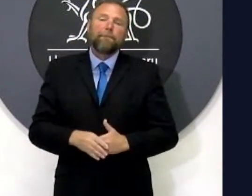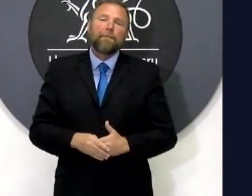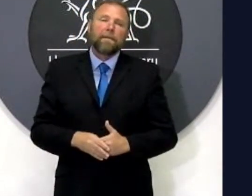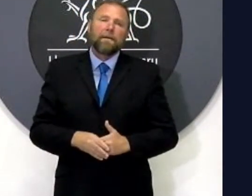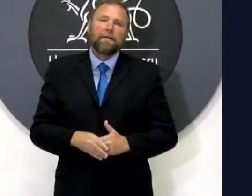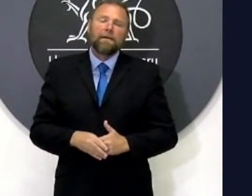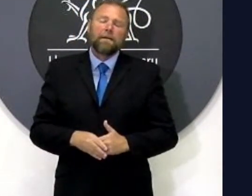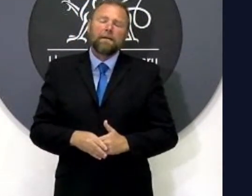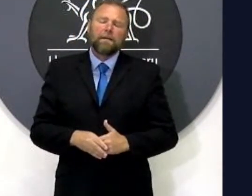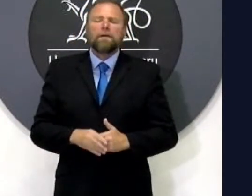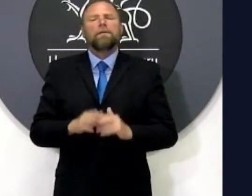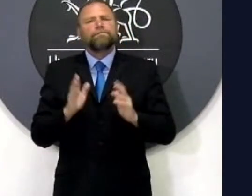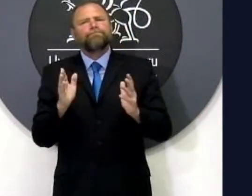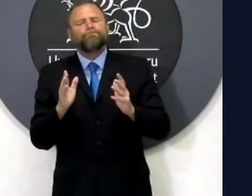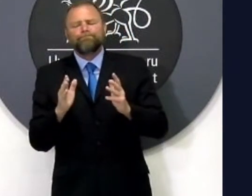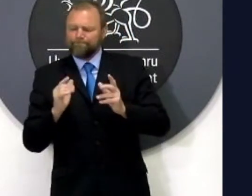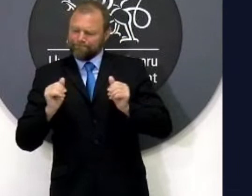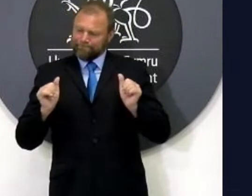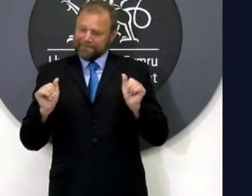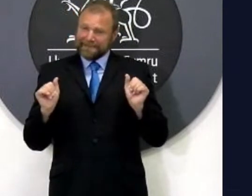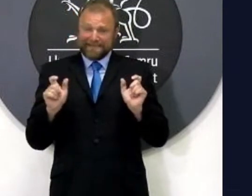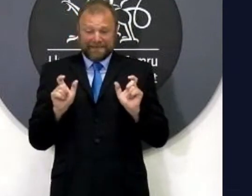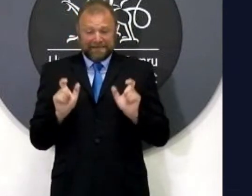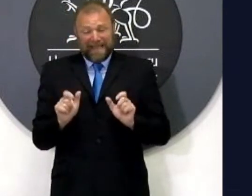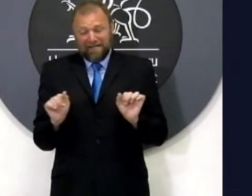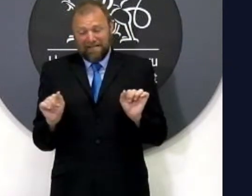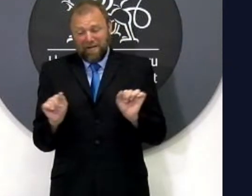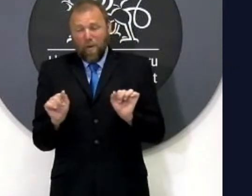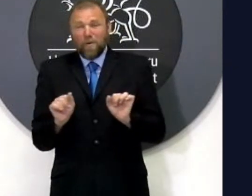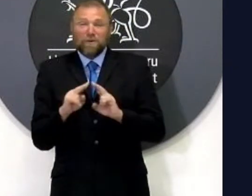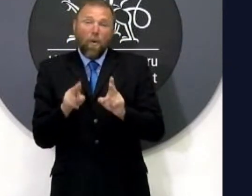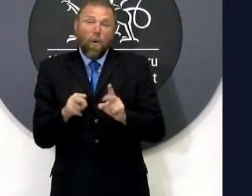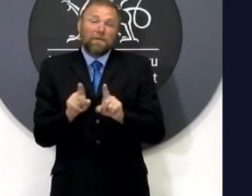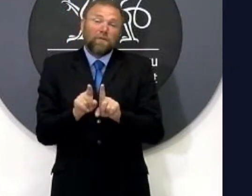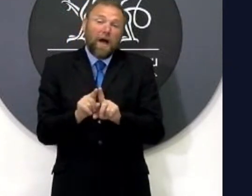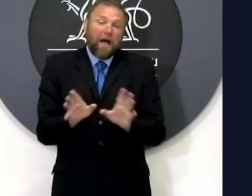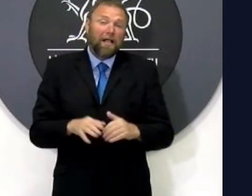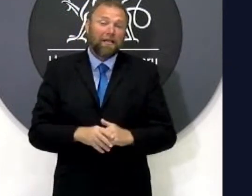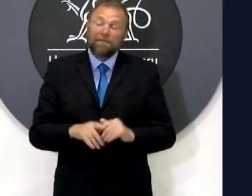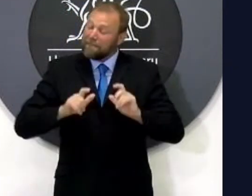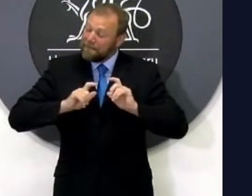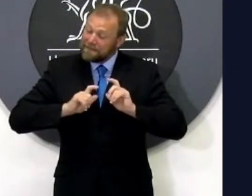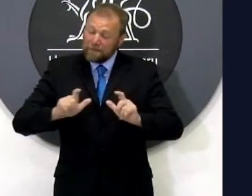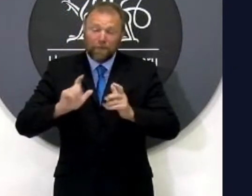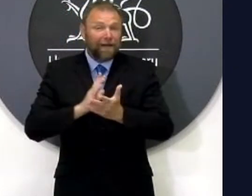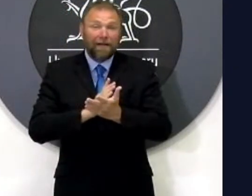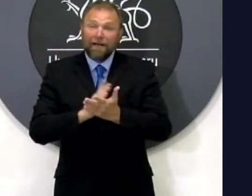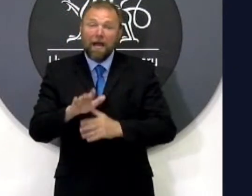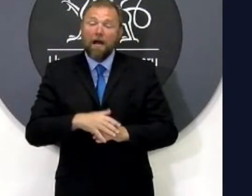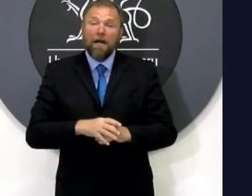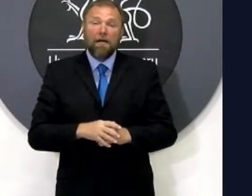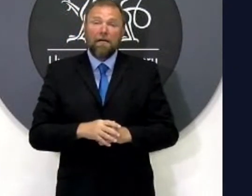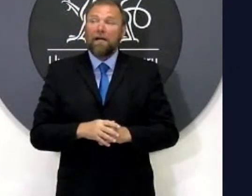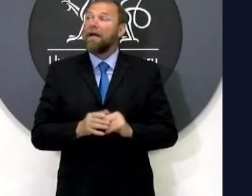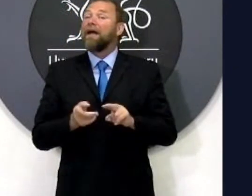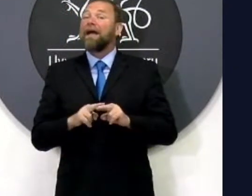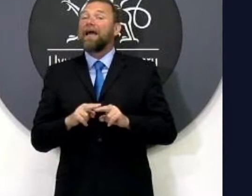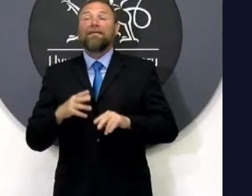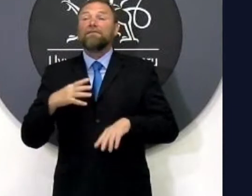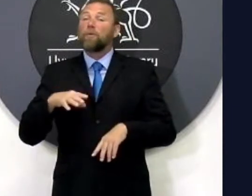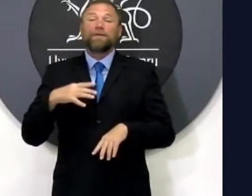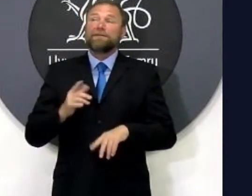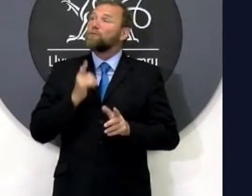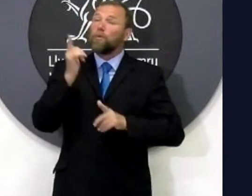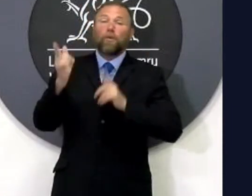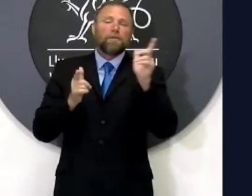here, closer to home, it's really important as well that our advice is understood and is very clear. It continues to be clear. We have to proceed cautiously with